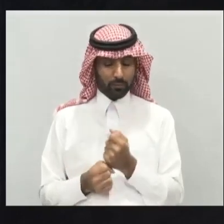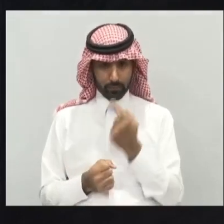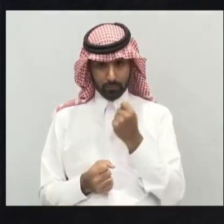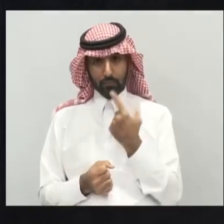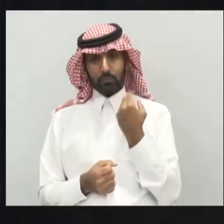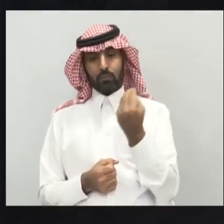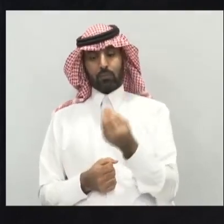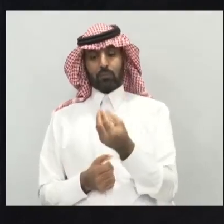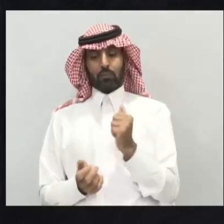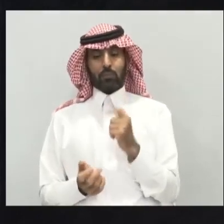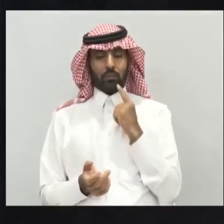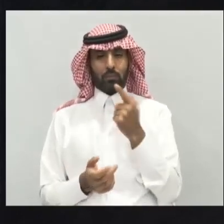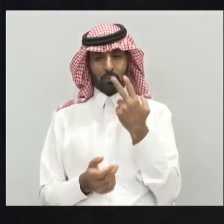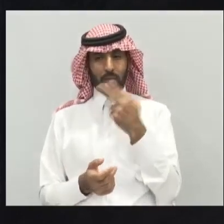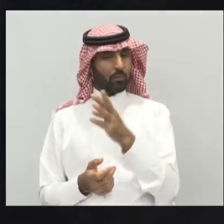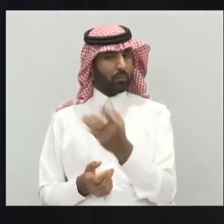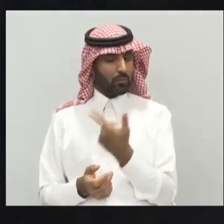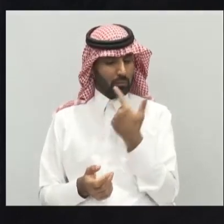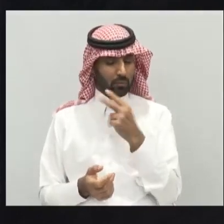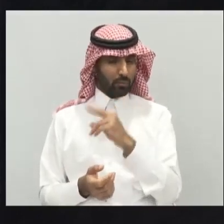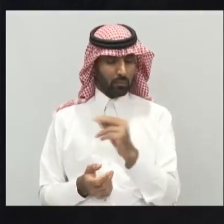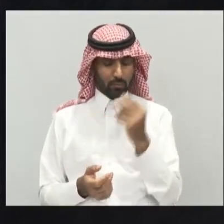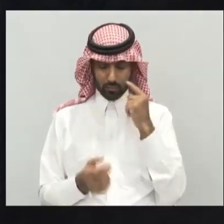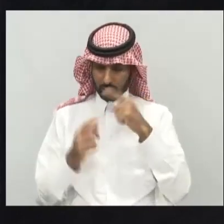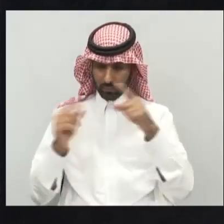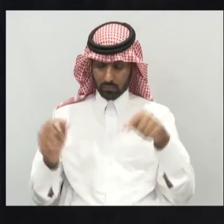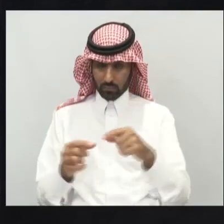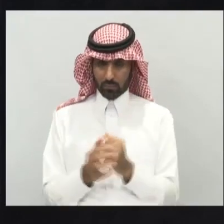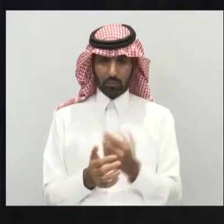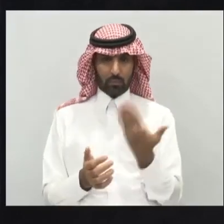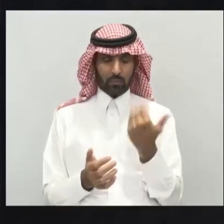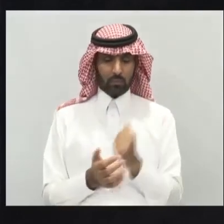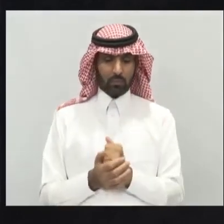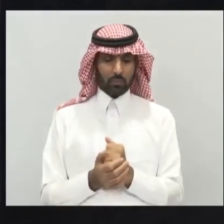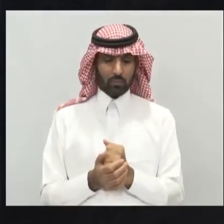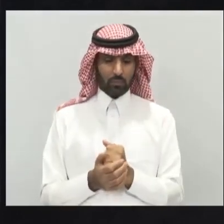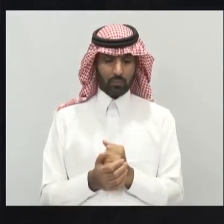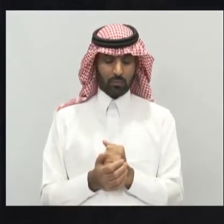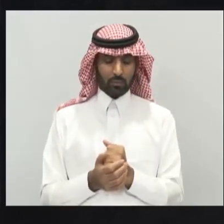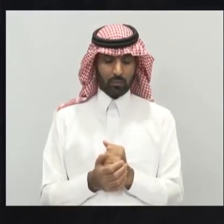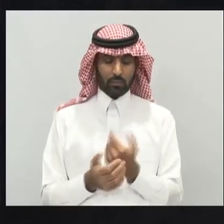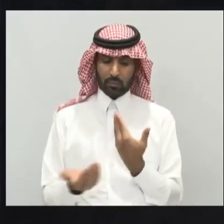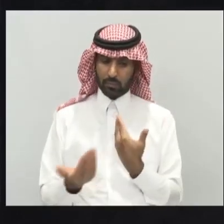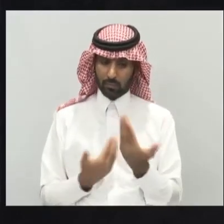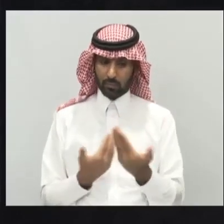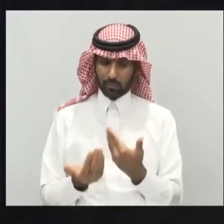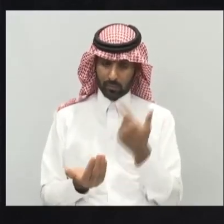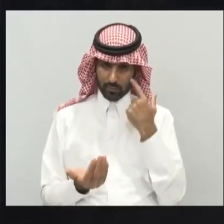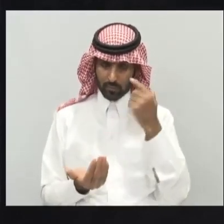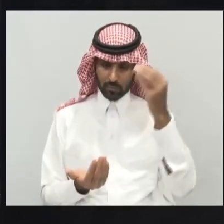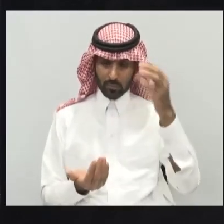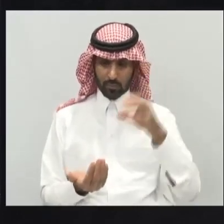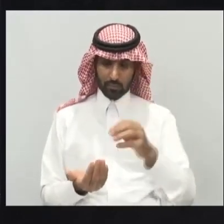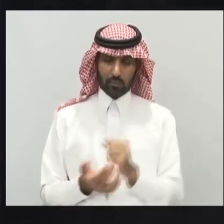smell? What did they smell? They see similar to the table we did together. Okay, so talk to each other. Try to answer